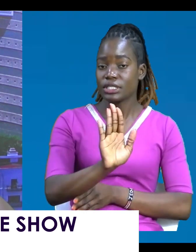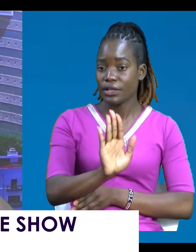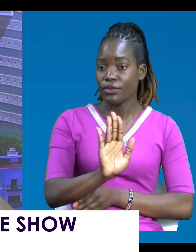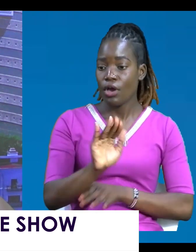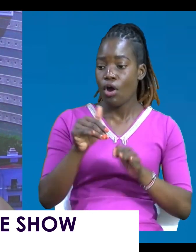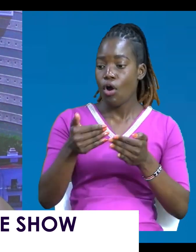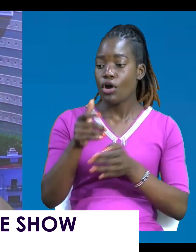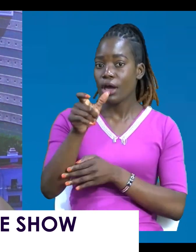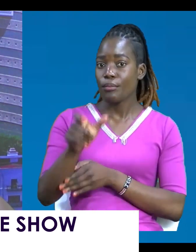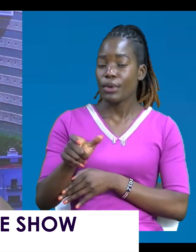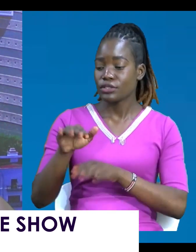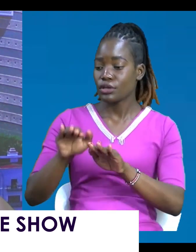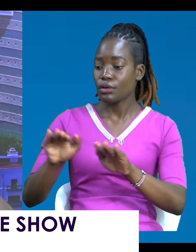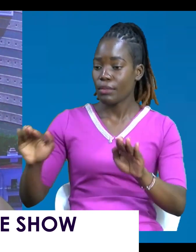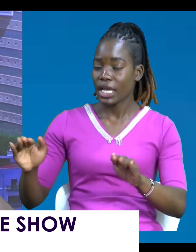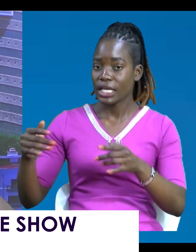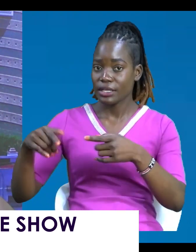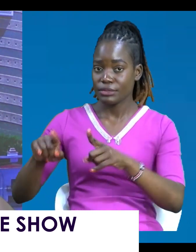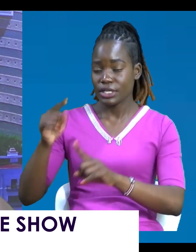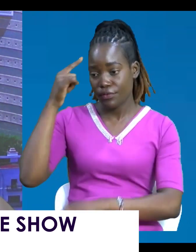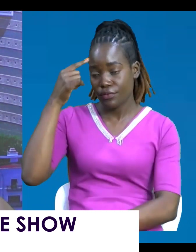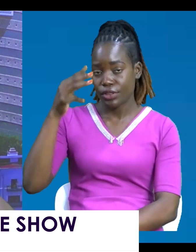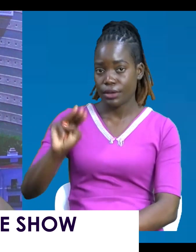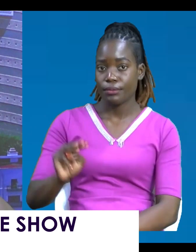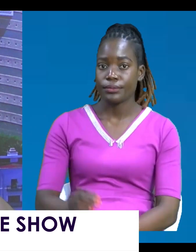somebody packaged themselves for us.